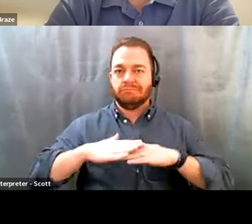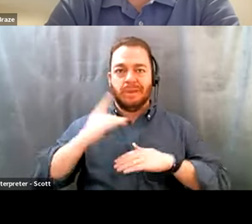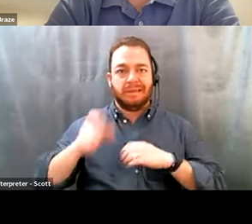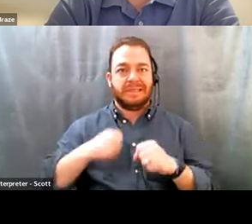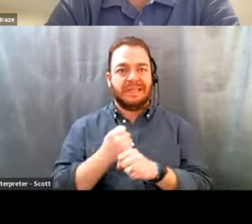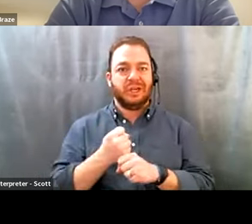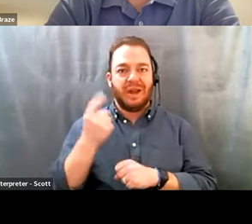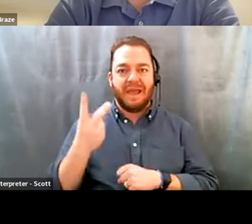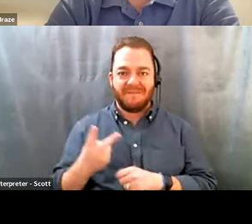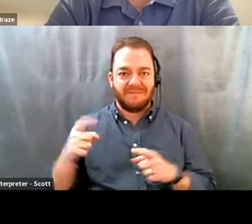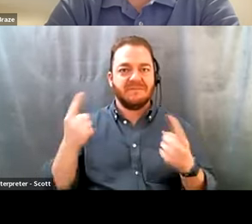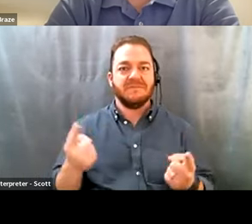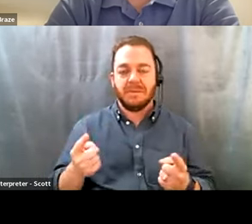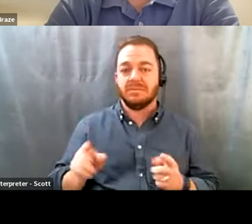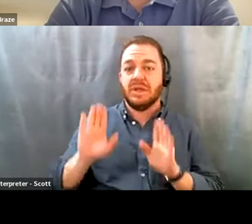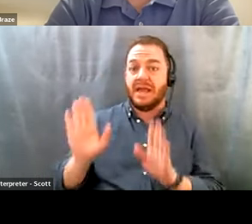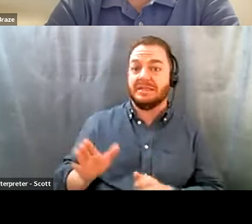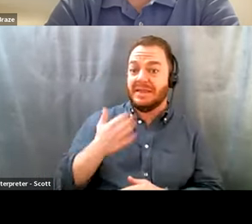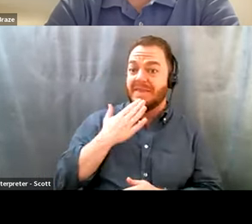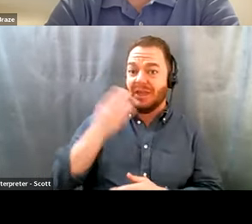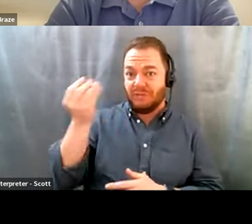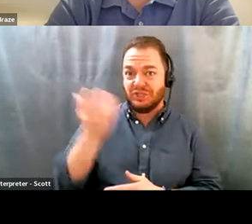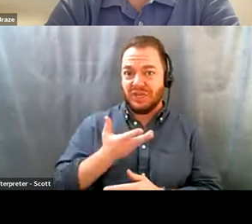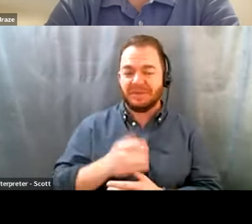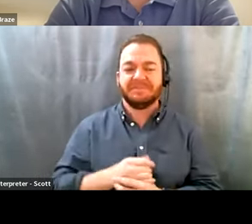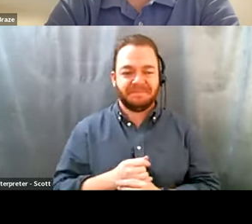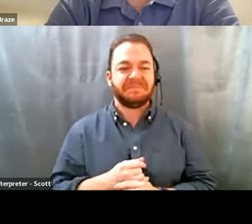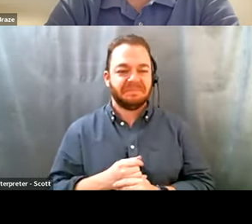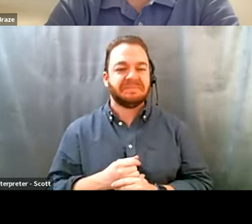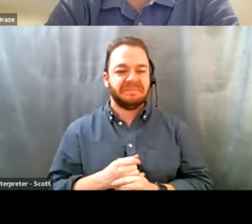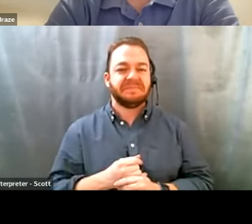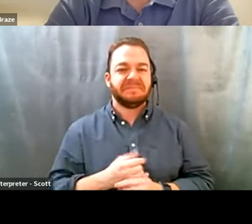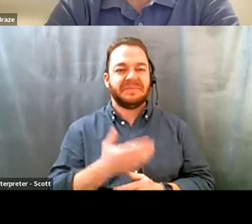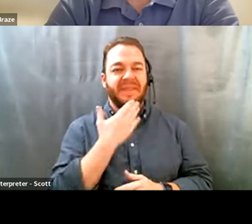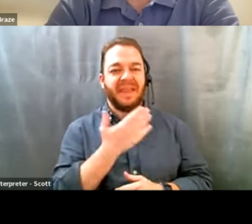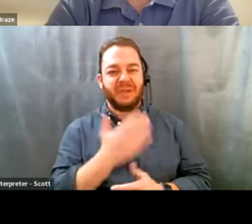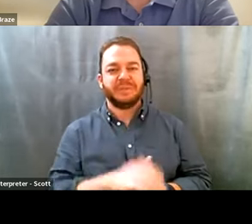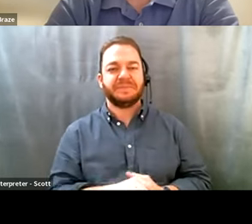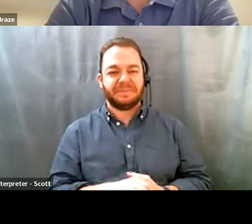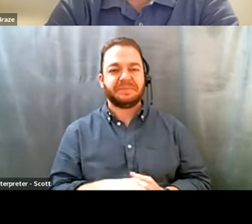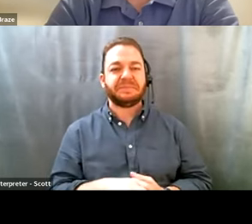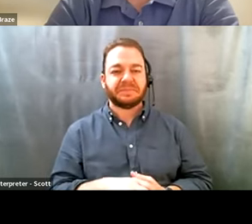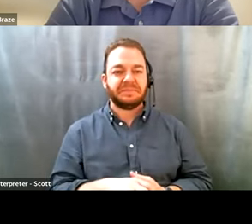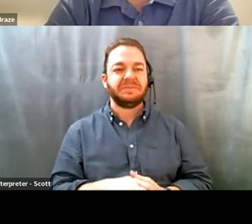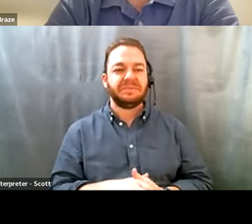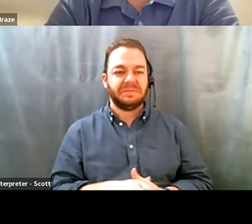half. Excellent. Very good. Thank you for sharing. Yeah. Thank you.